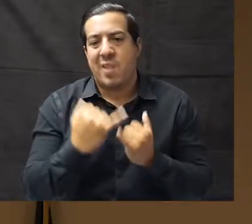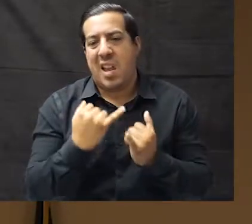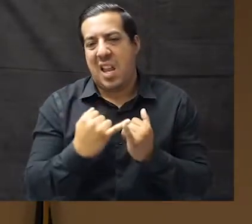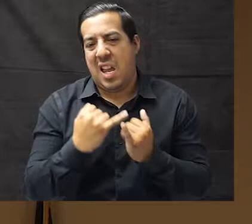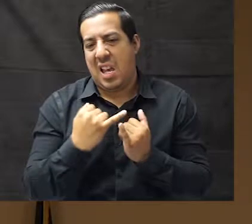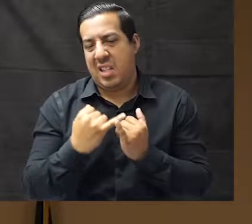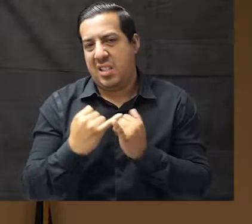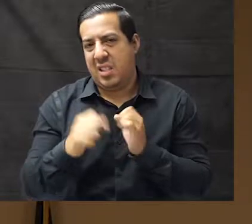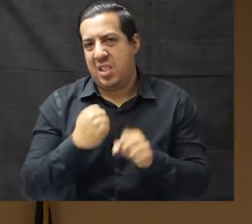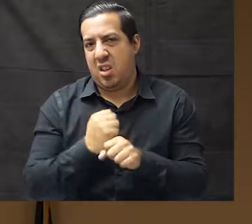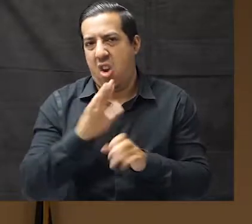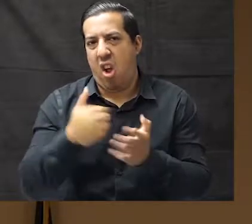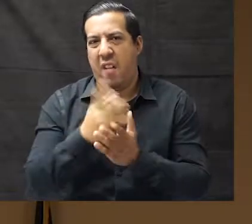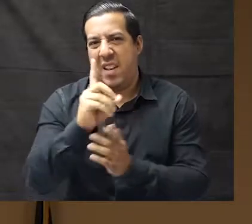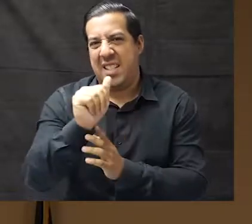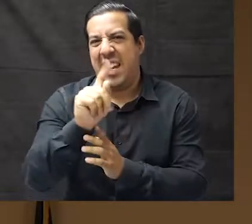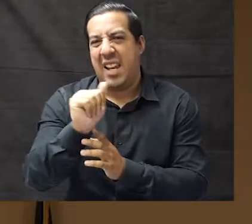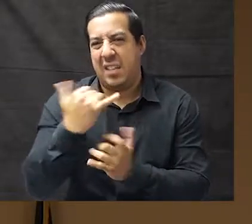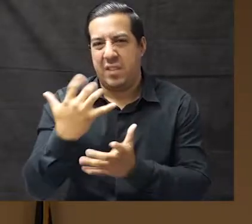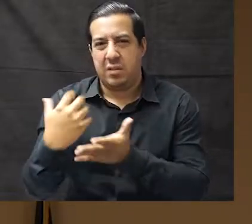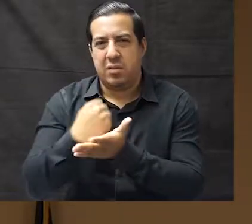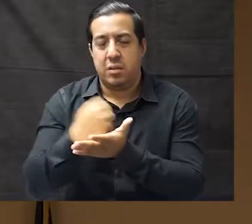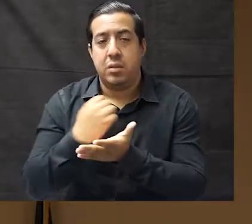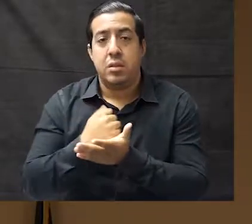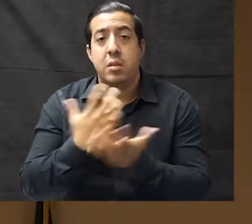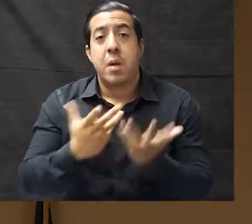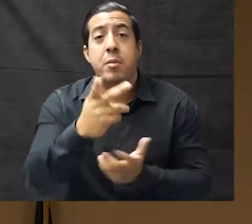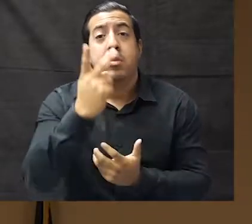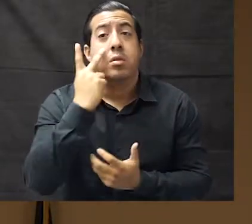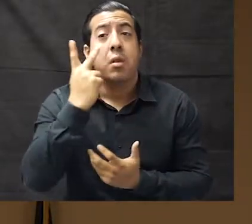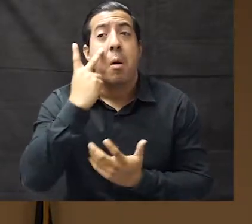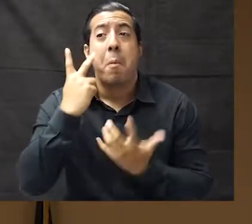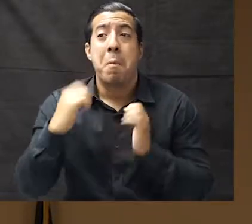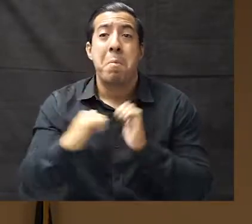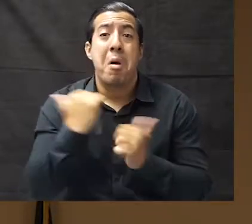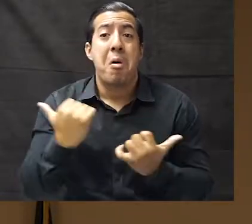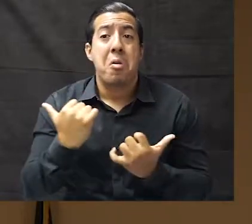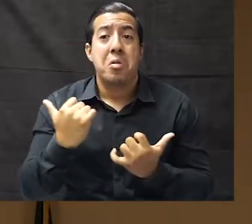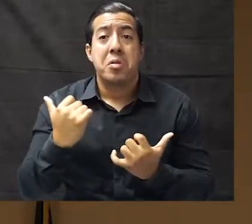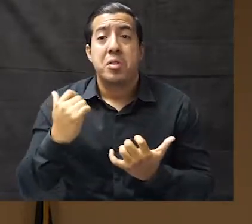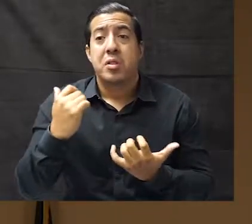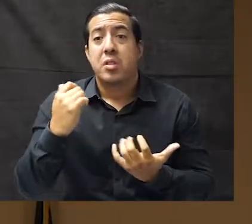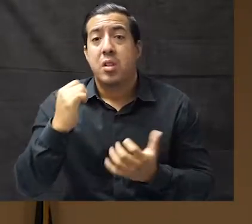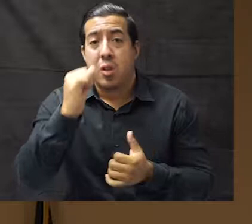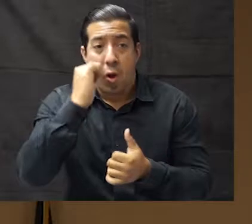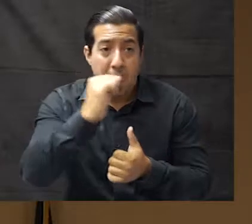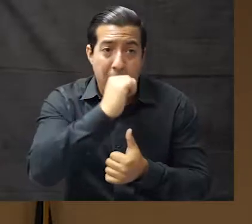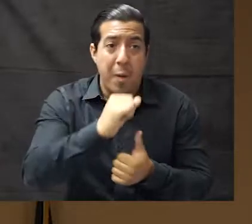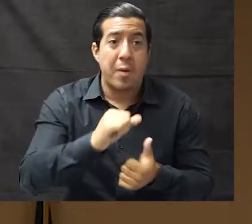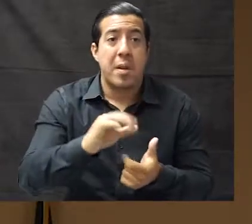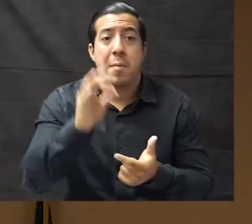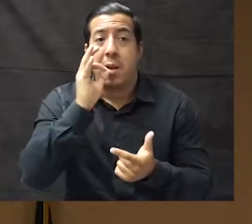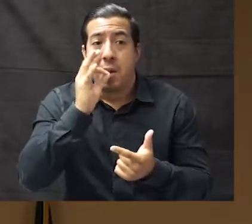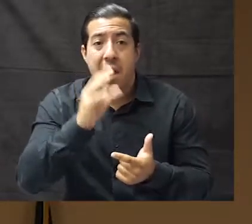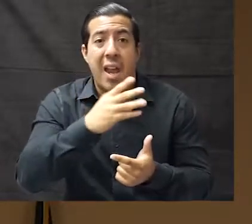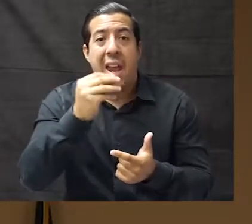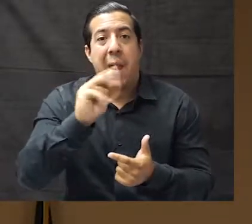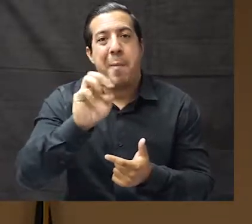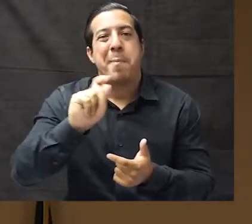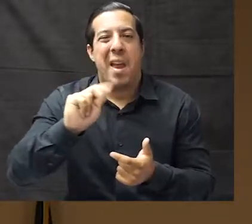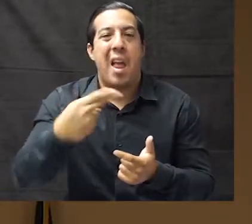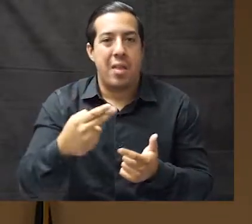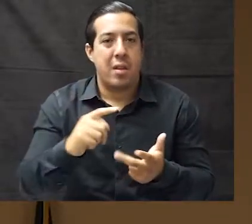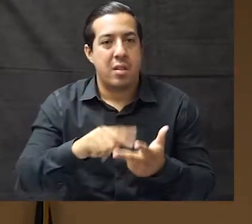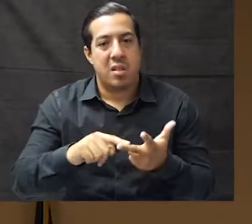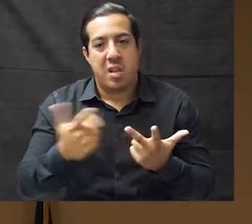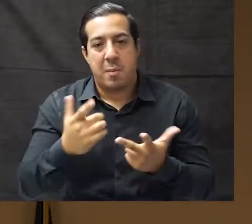Typical stuff we've seen for decades. That orange slice that's 8% farm, those are pharmaceutical tablets. They look like drug